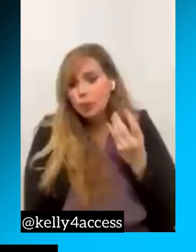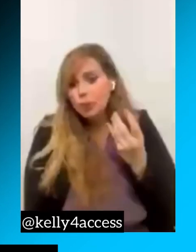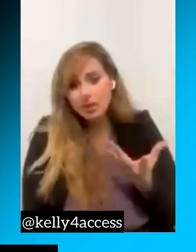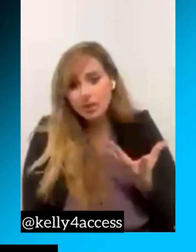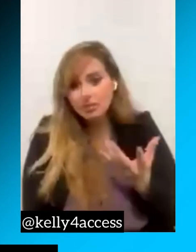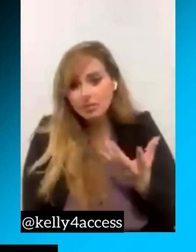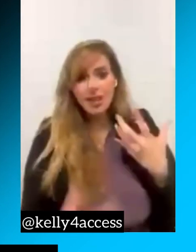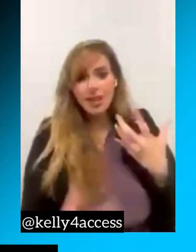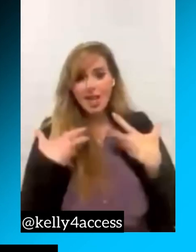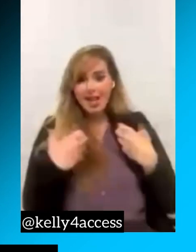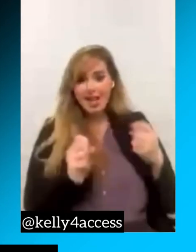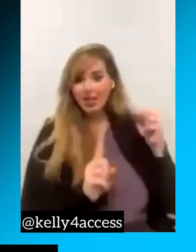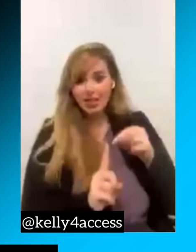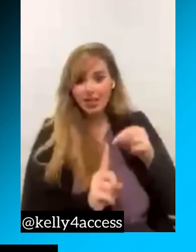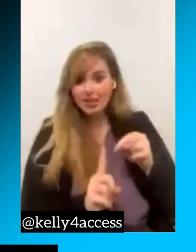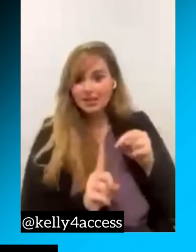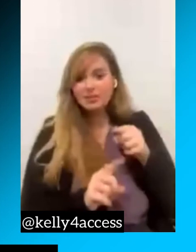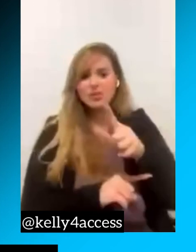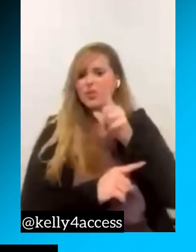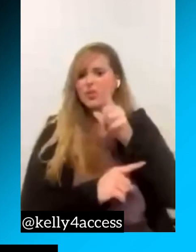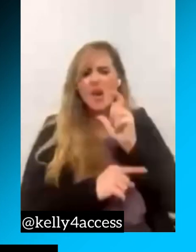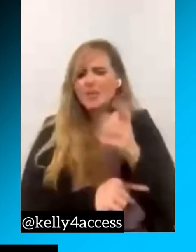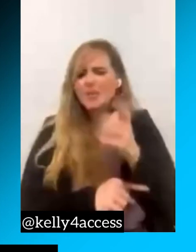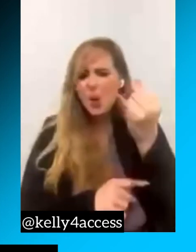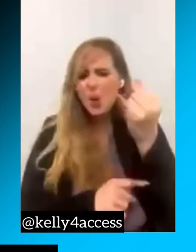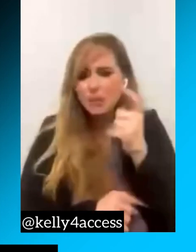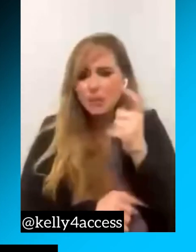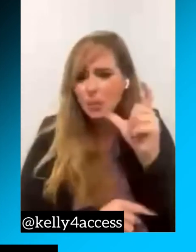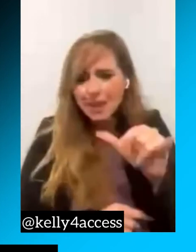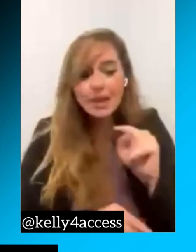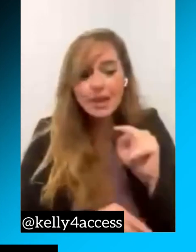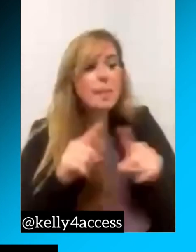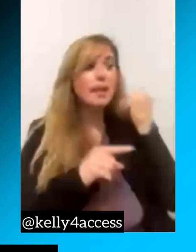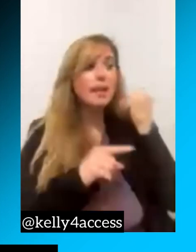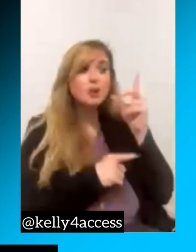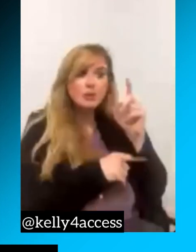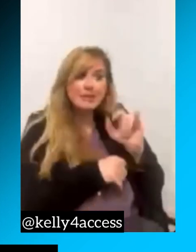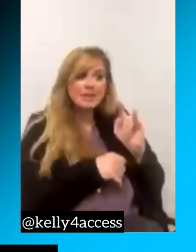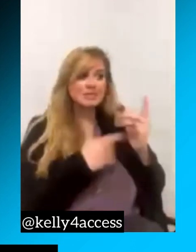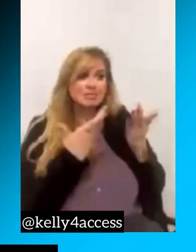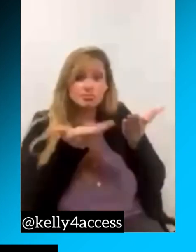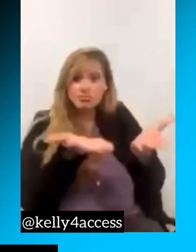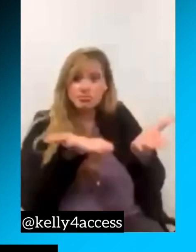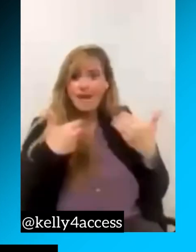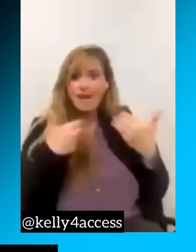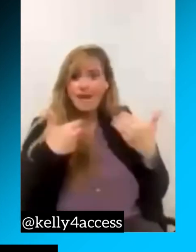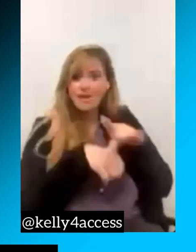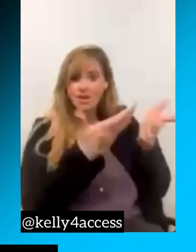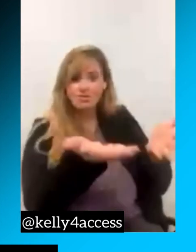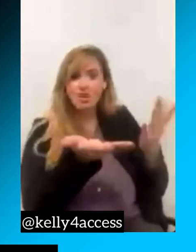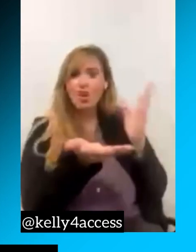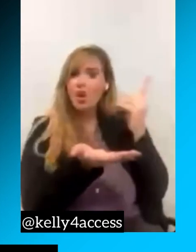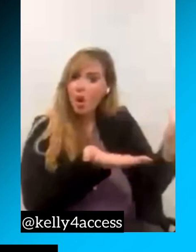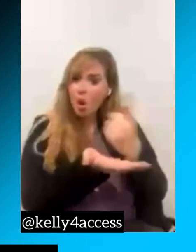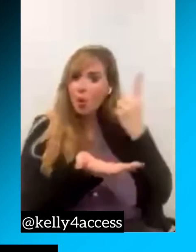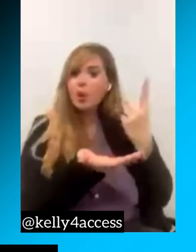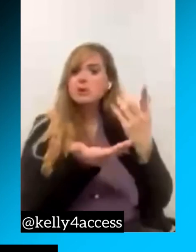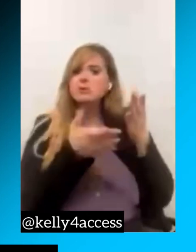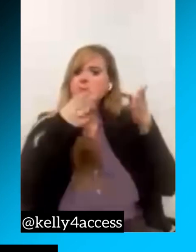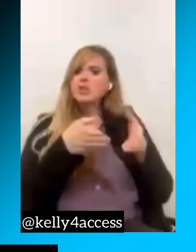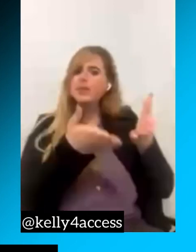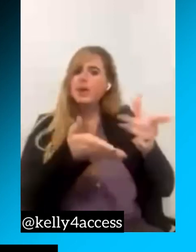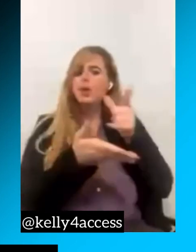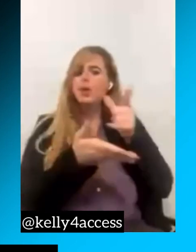that you don't necessarily have to go if you don't need it. But if you do, it's there. And there's always going to be someone there that will be able to